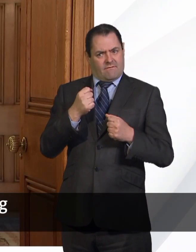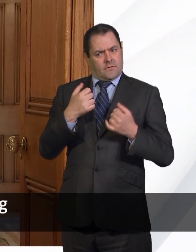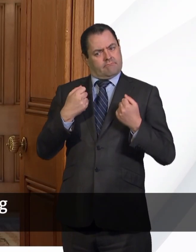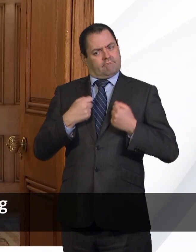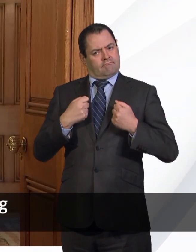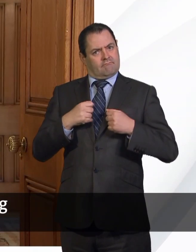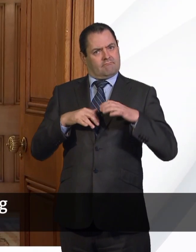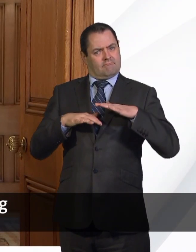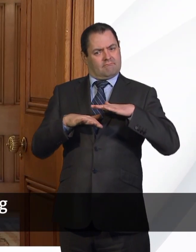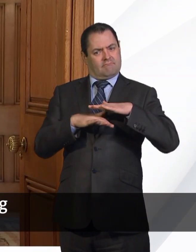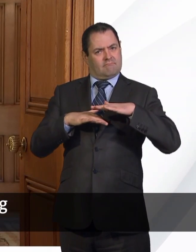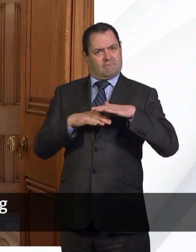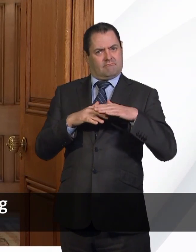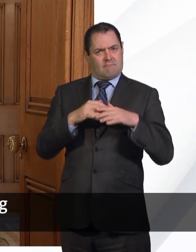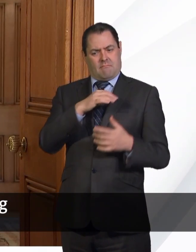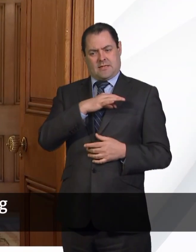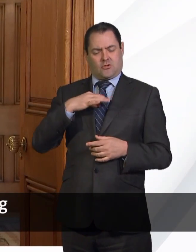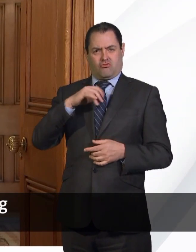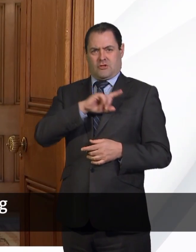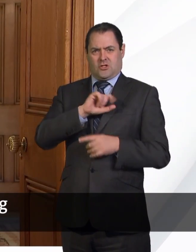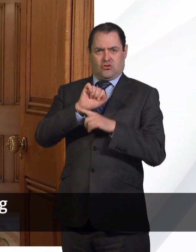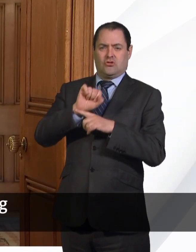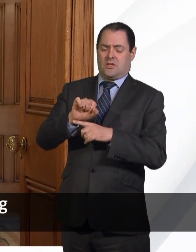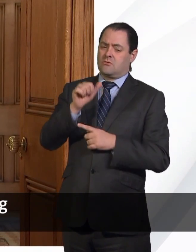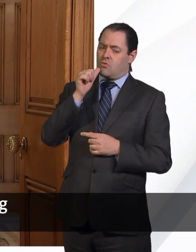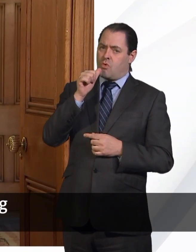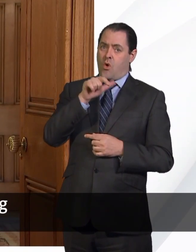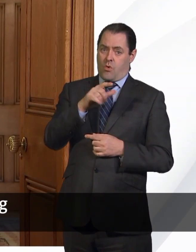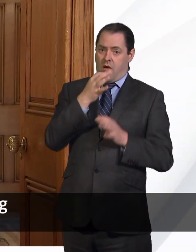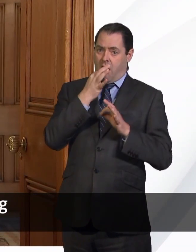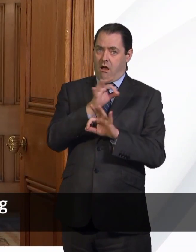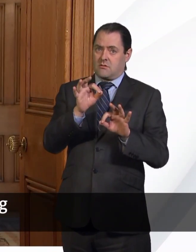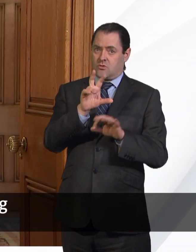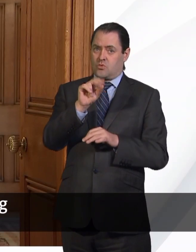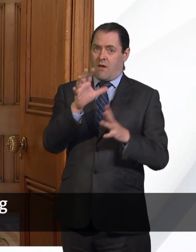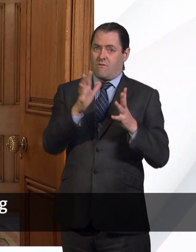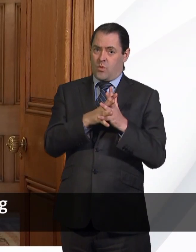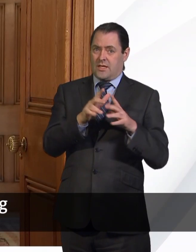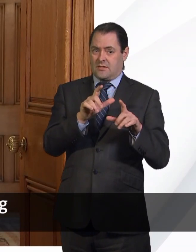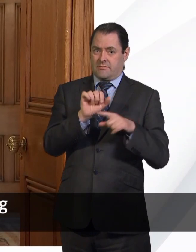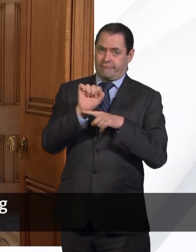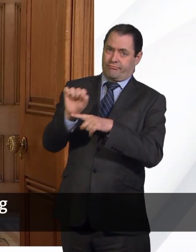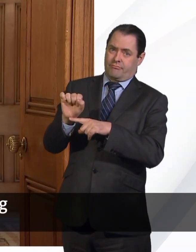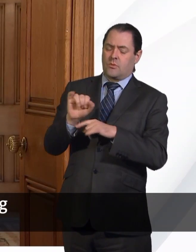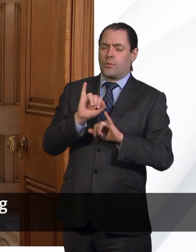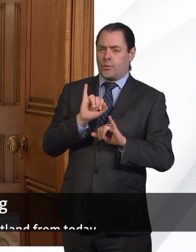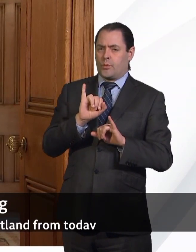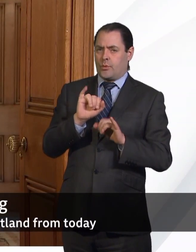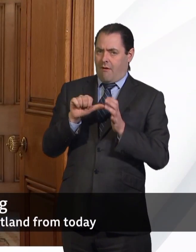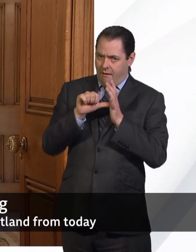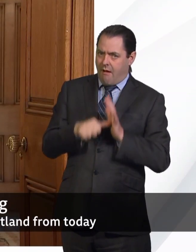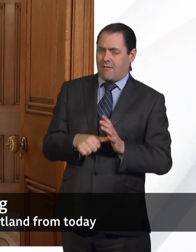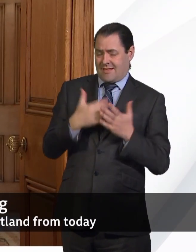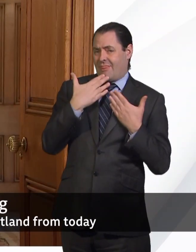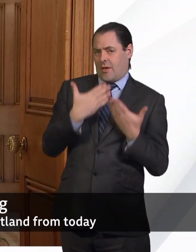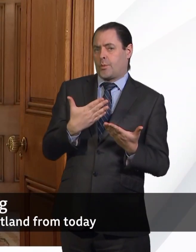do understand how difficult this has been for you especially. And I want to thank you for all the efforts you have